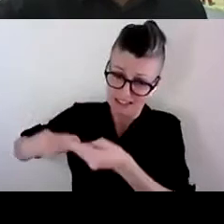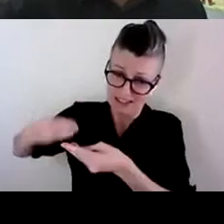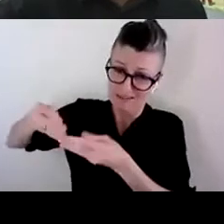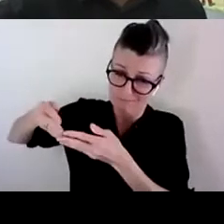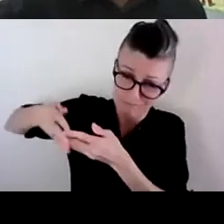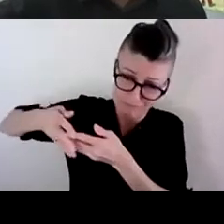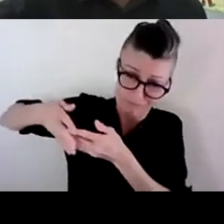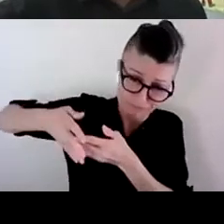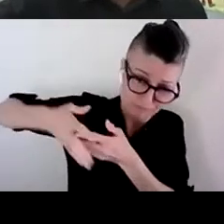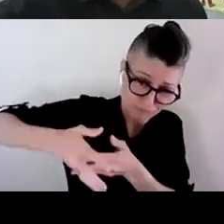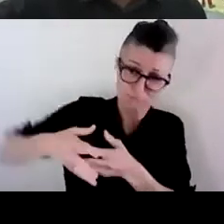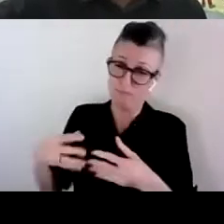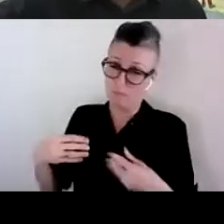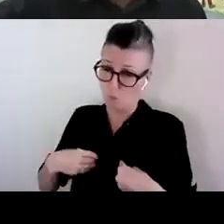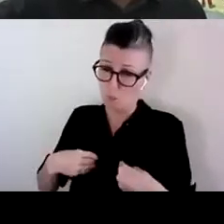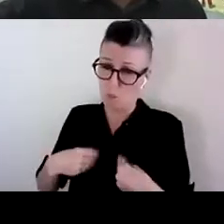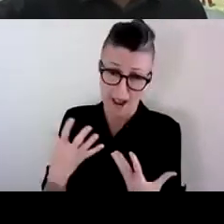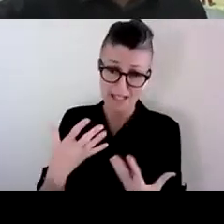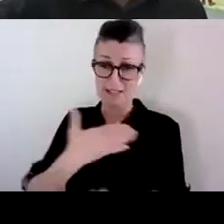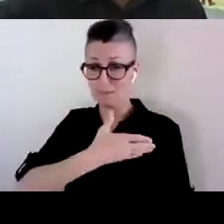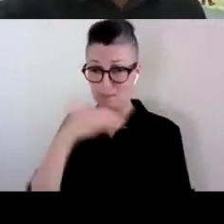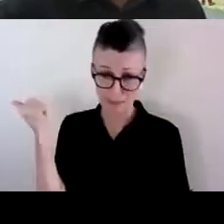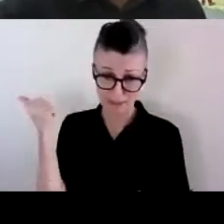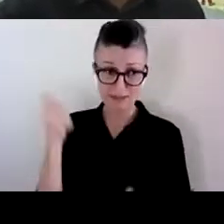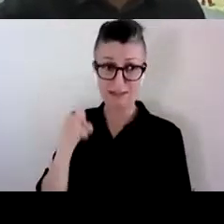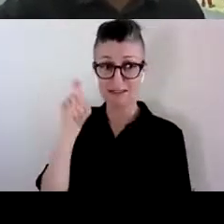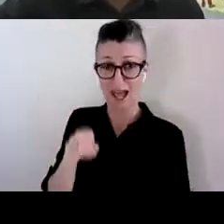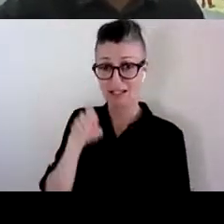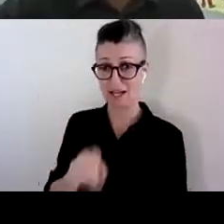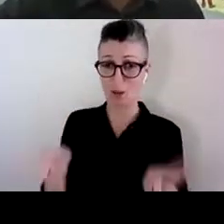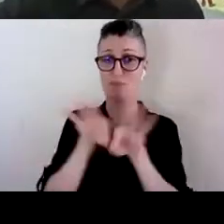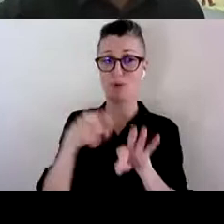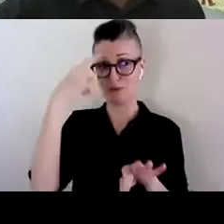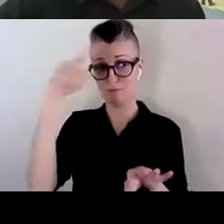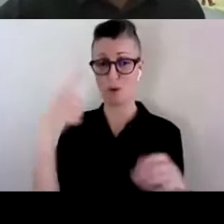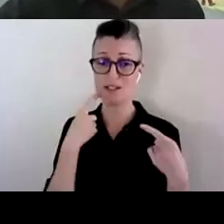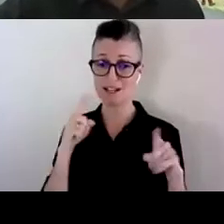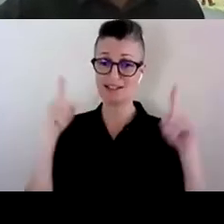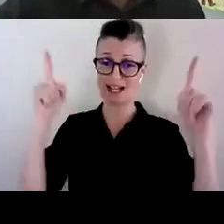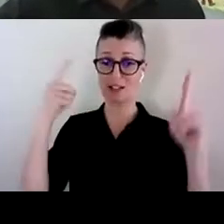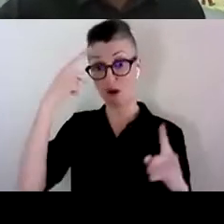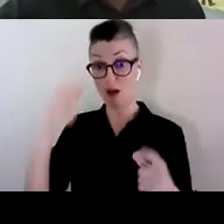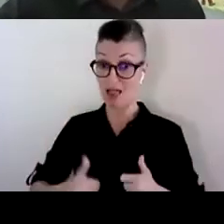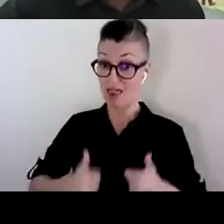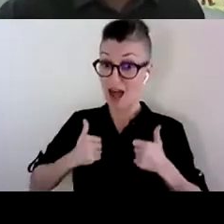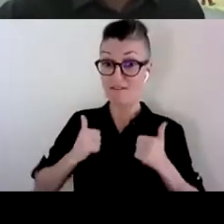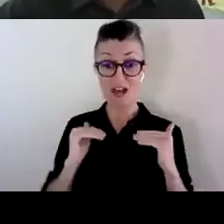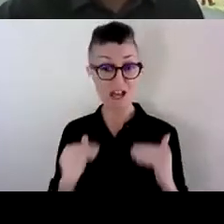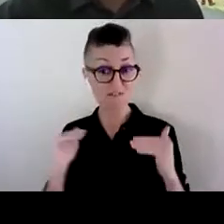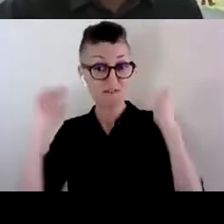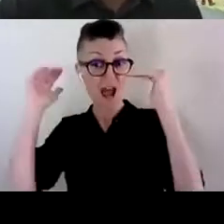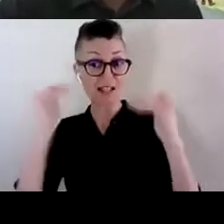educated and socialized to believe that being pro-white is necessary to succeed, to advance, to move up.